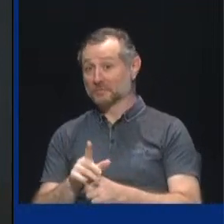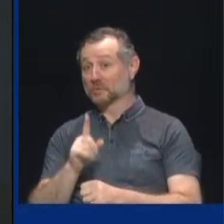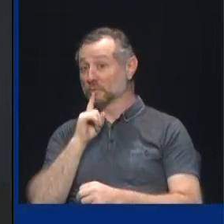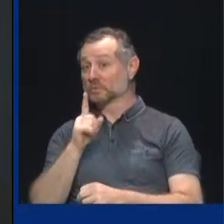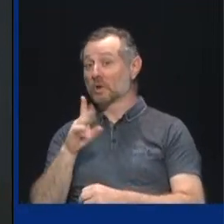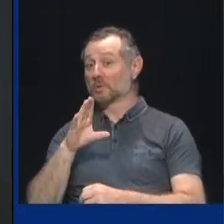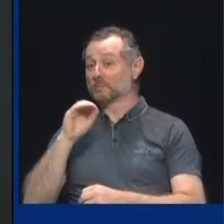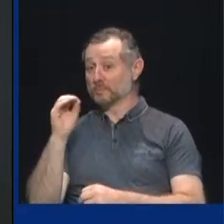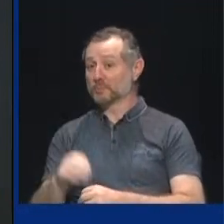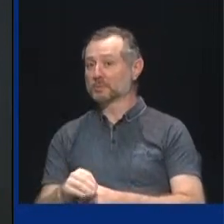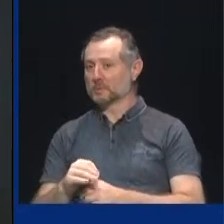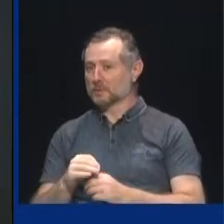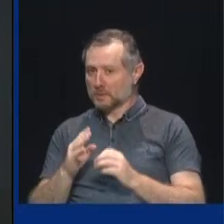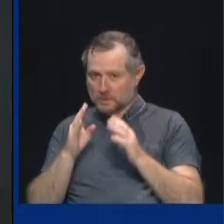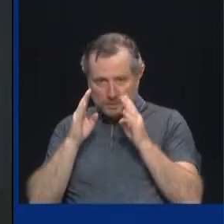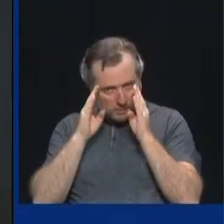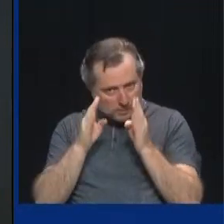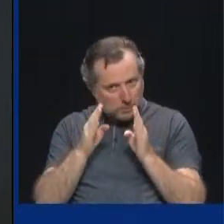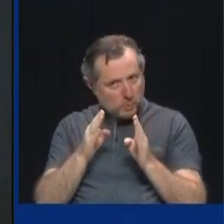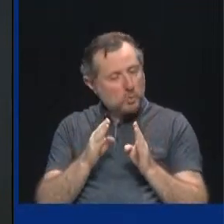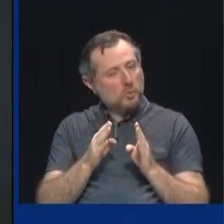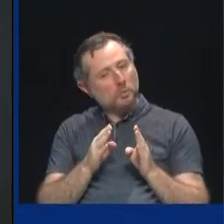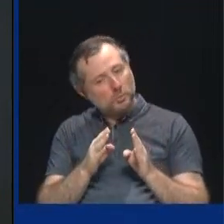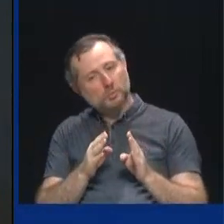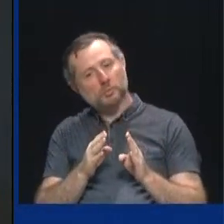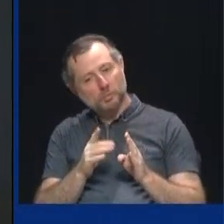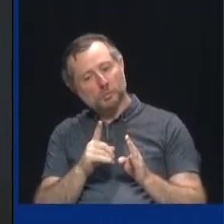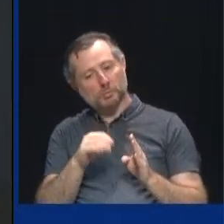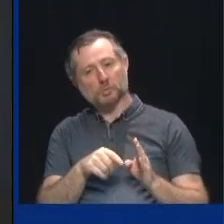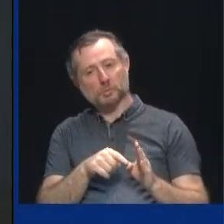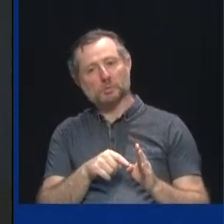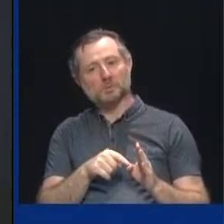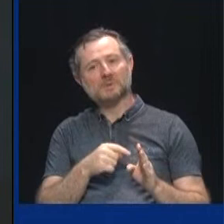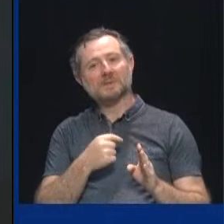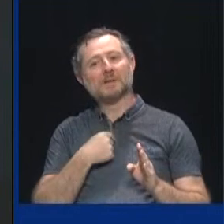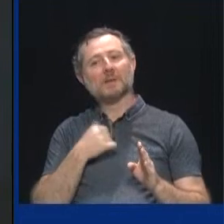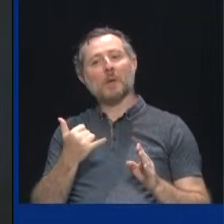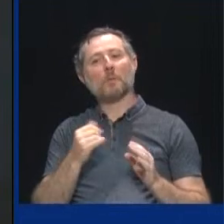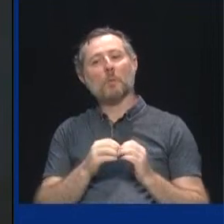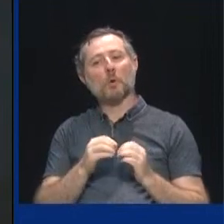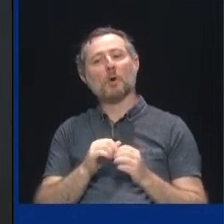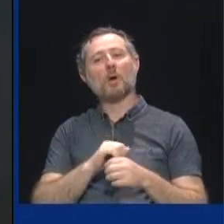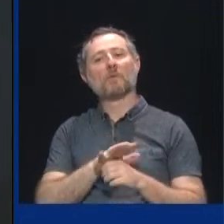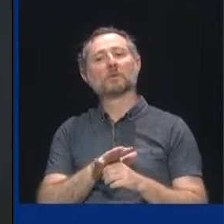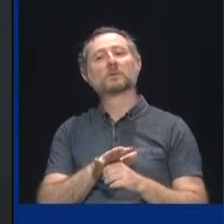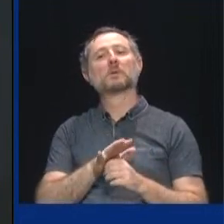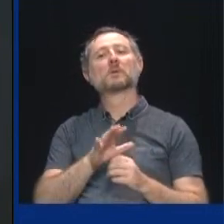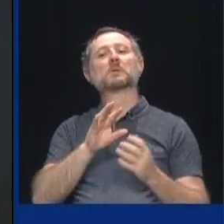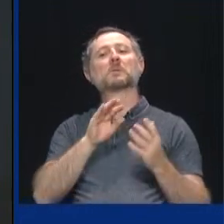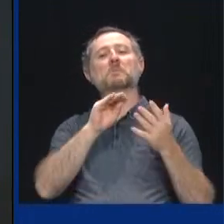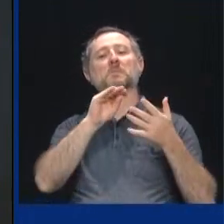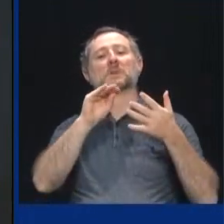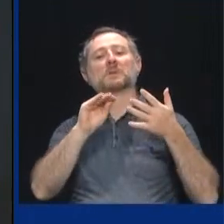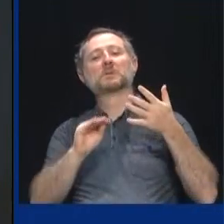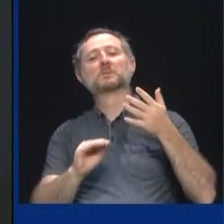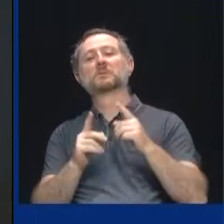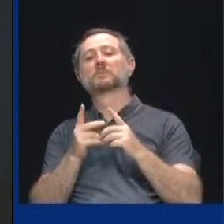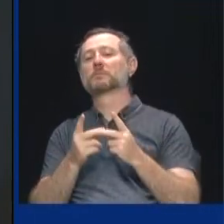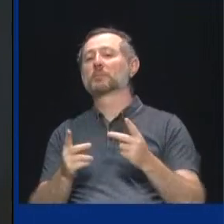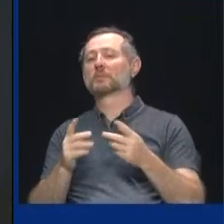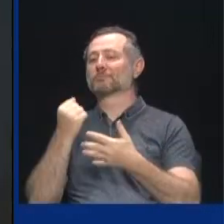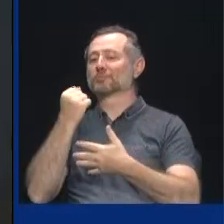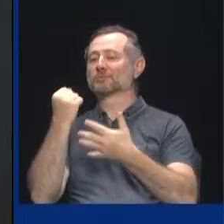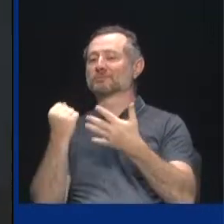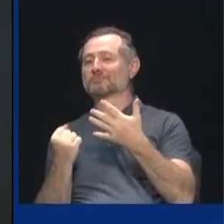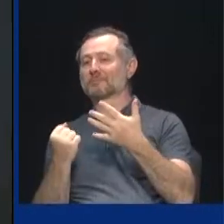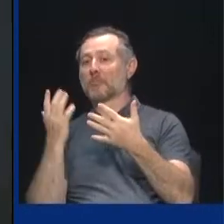on top of COVID. Now, COVID has been in a different place, obviously, than it was. And as you